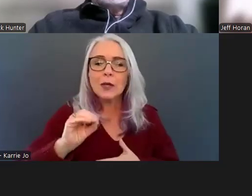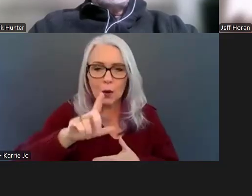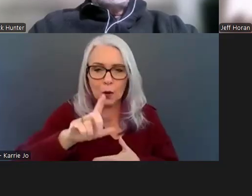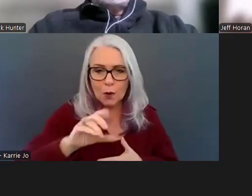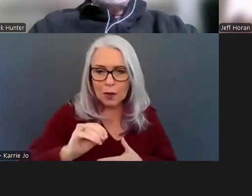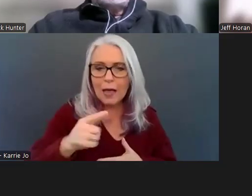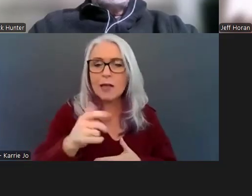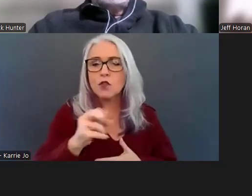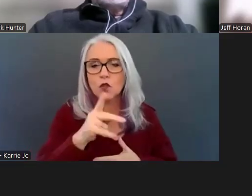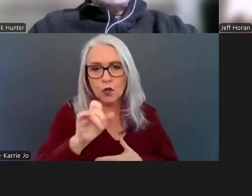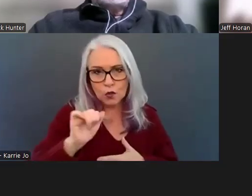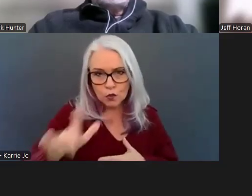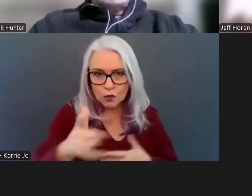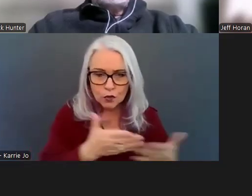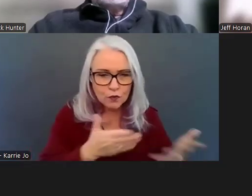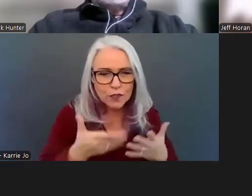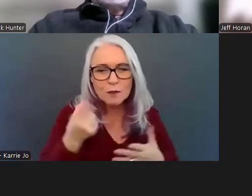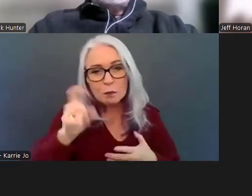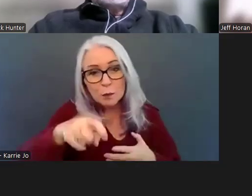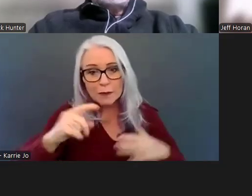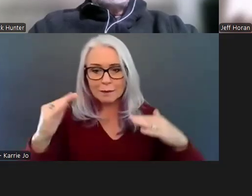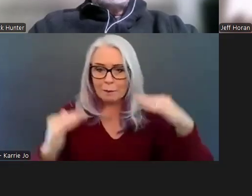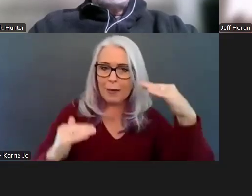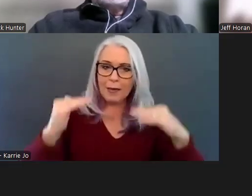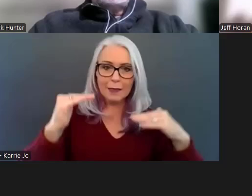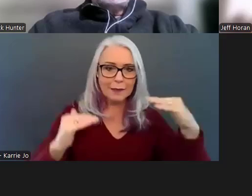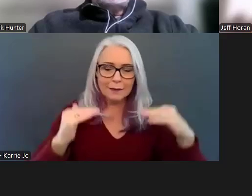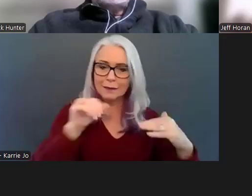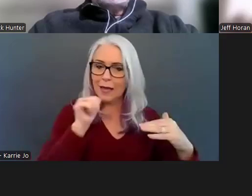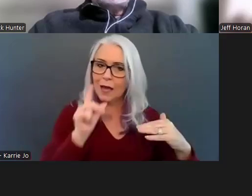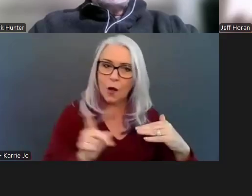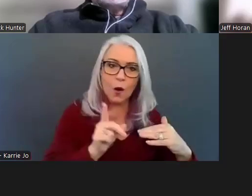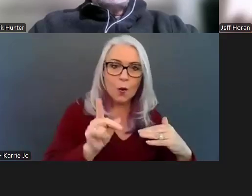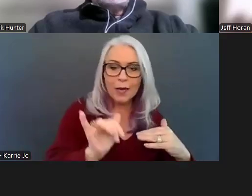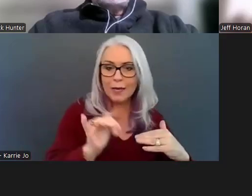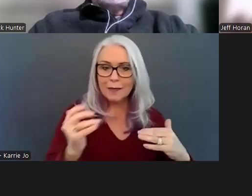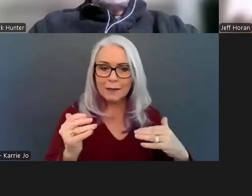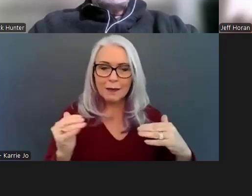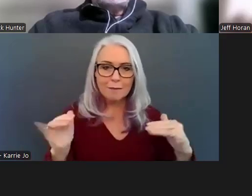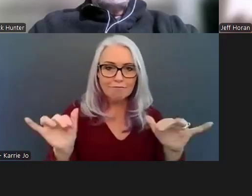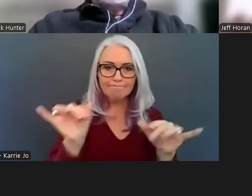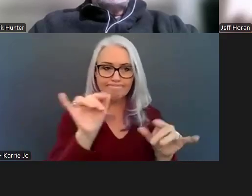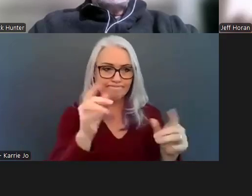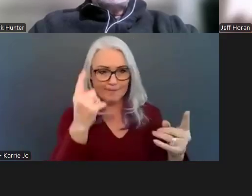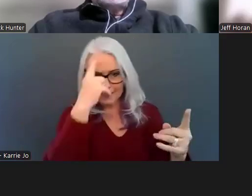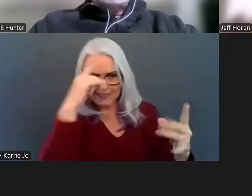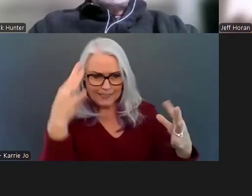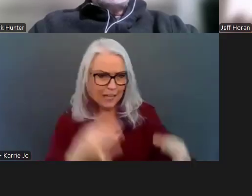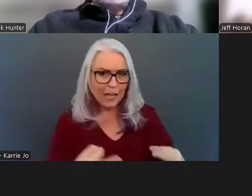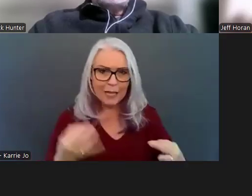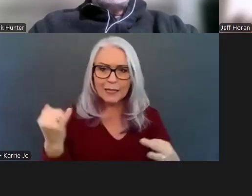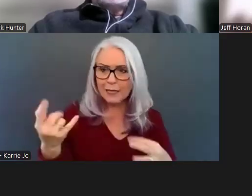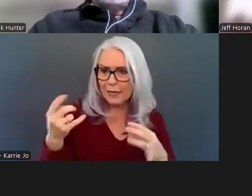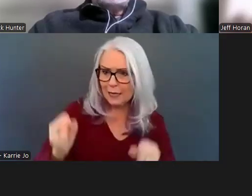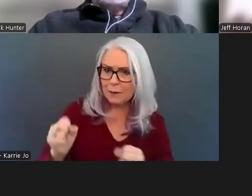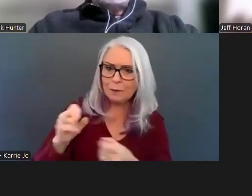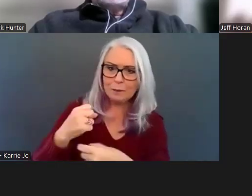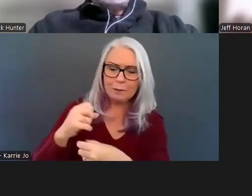of balance those things and not always like measure the quality of the tree we're planting based on can it become a future forest